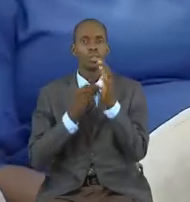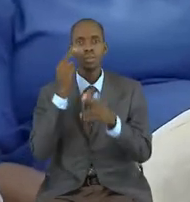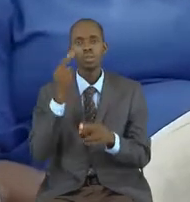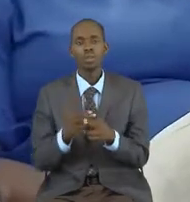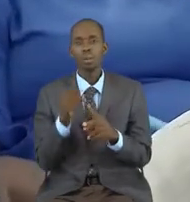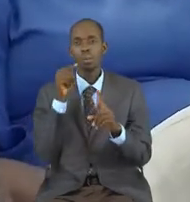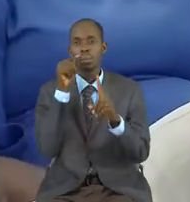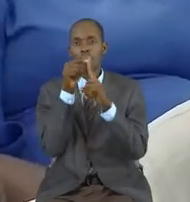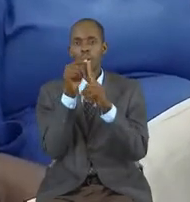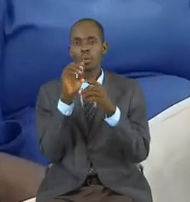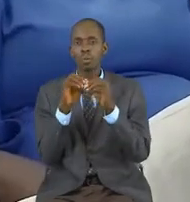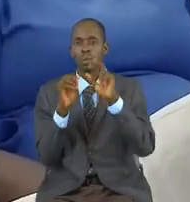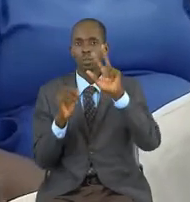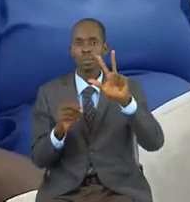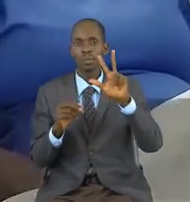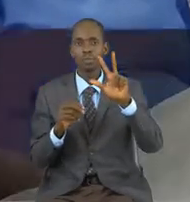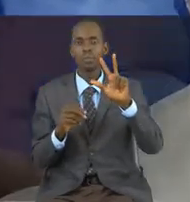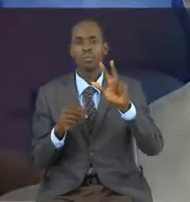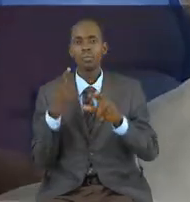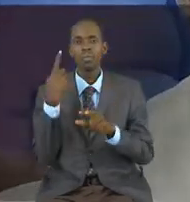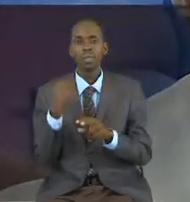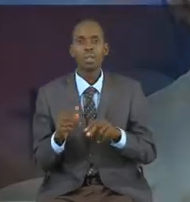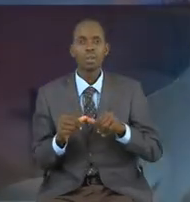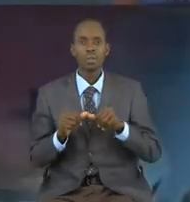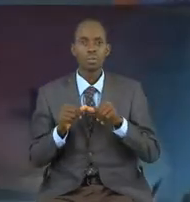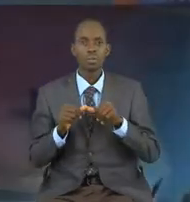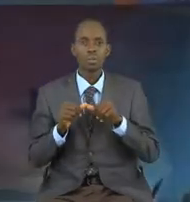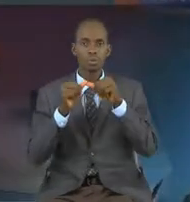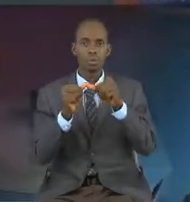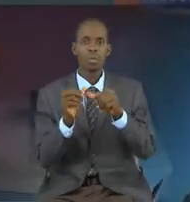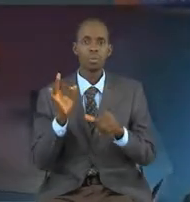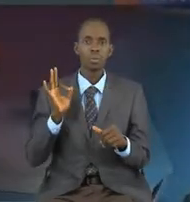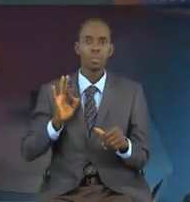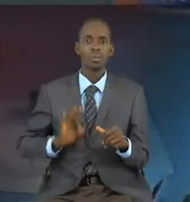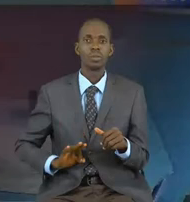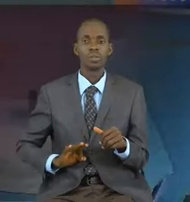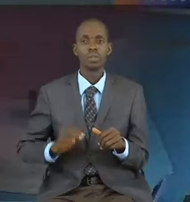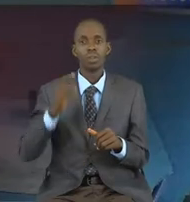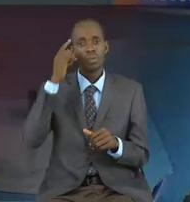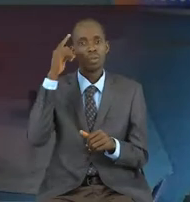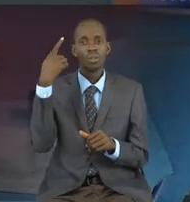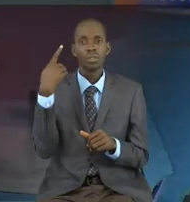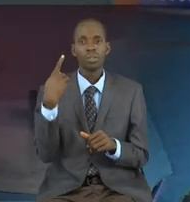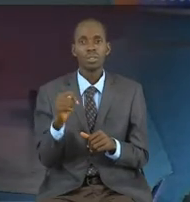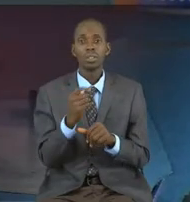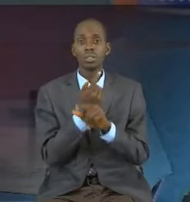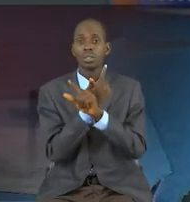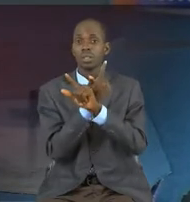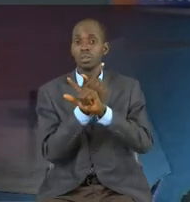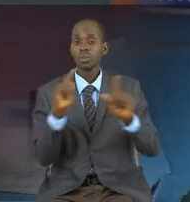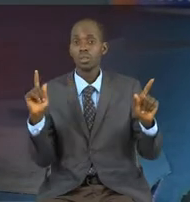3, the perpetual benefits for liberation